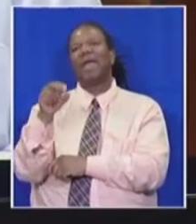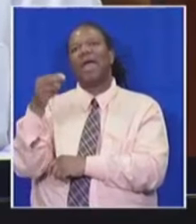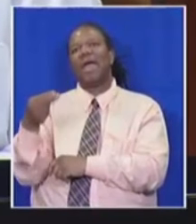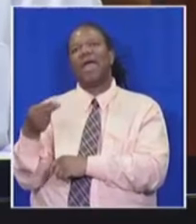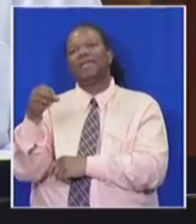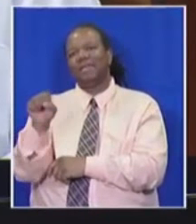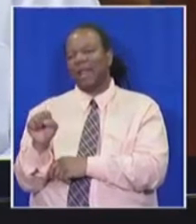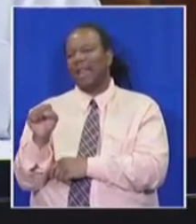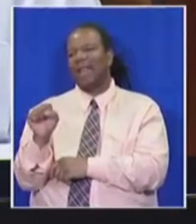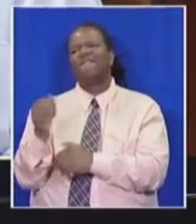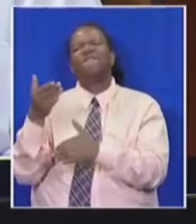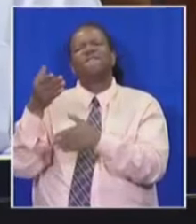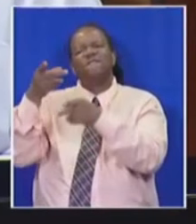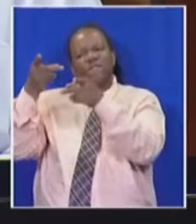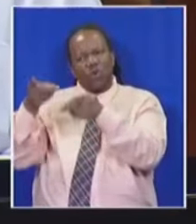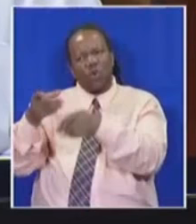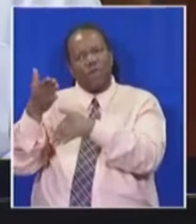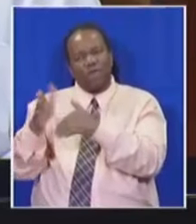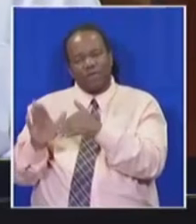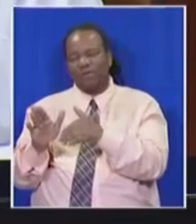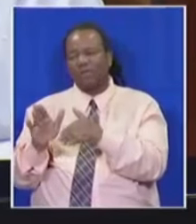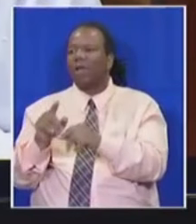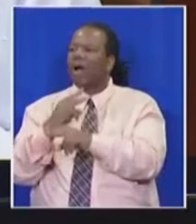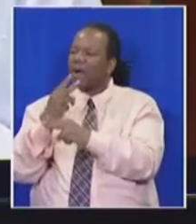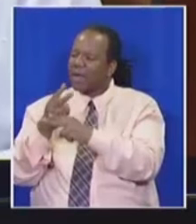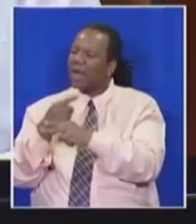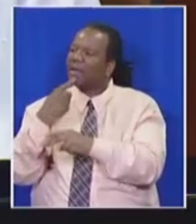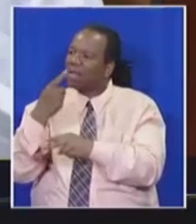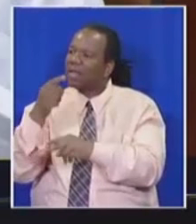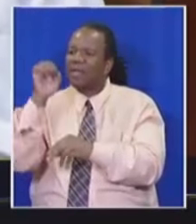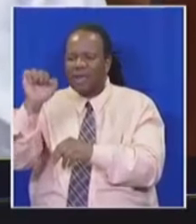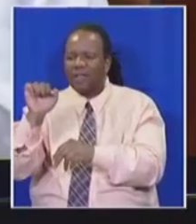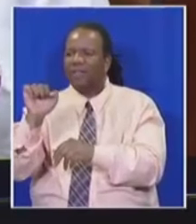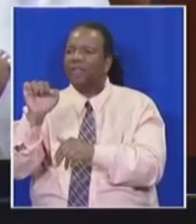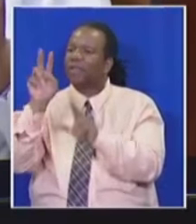I have also ruled that we will come back to this matter.